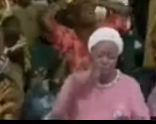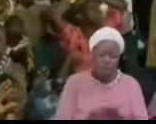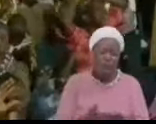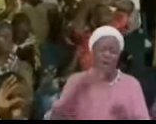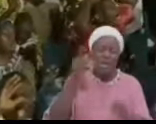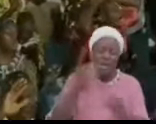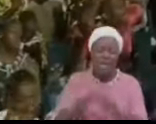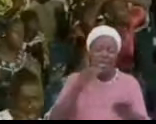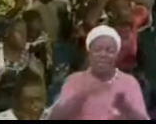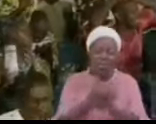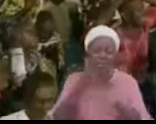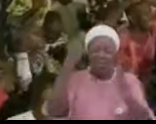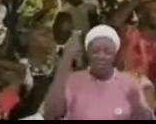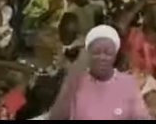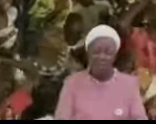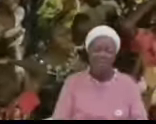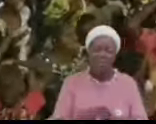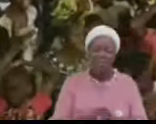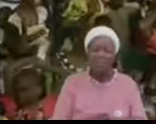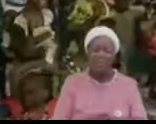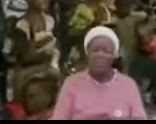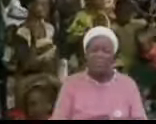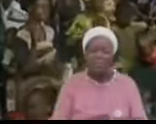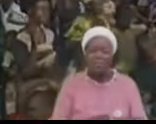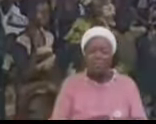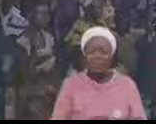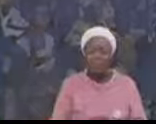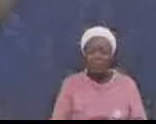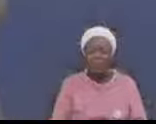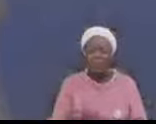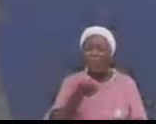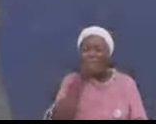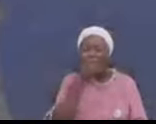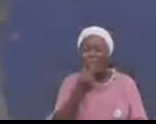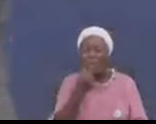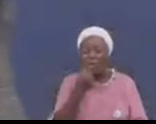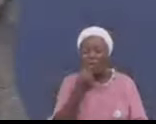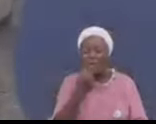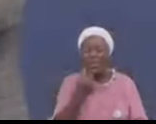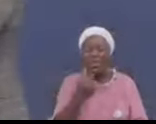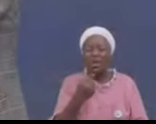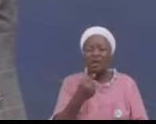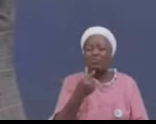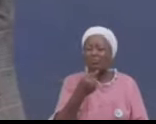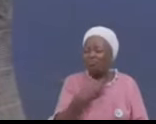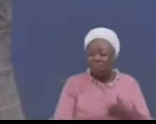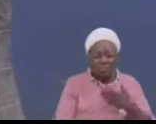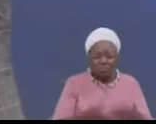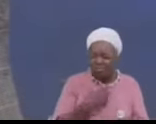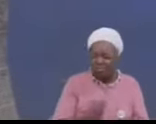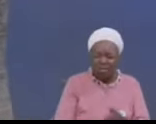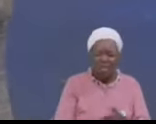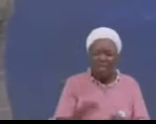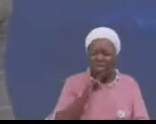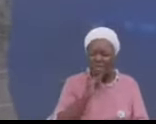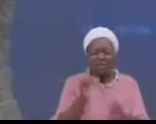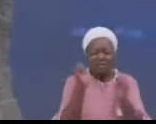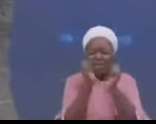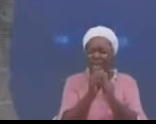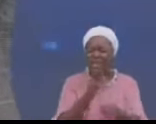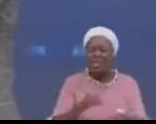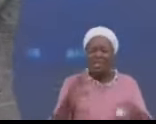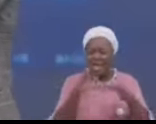Jesus' name. Dumb tongues, whatever is tying your vocal